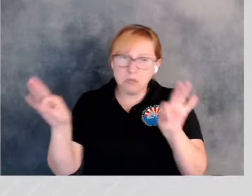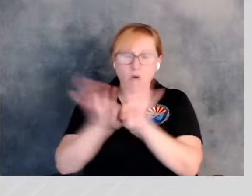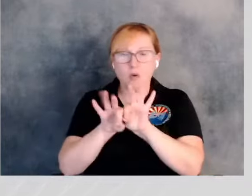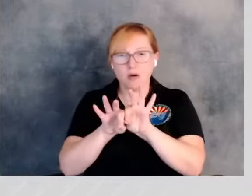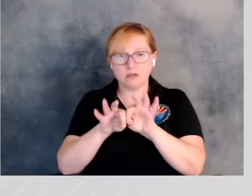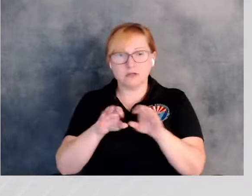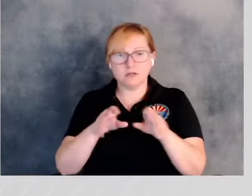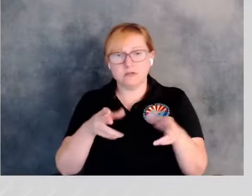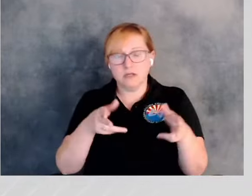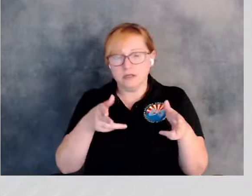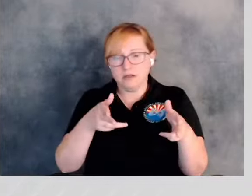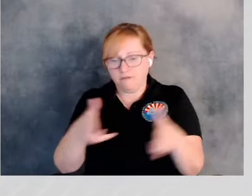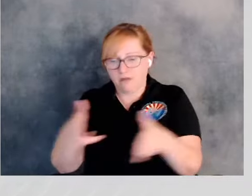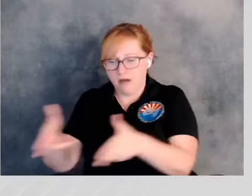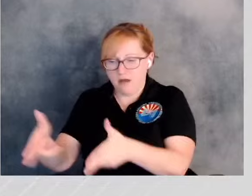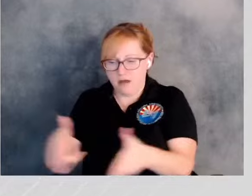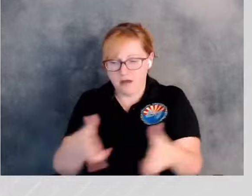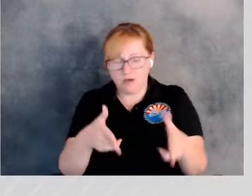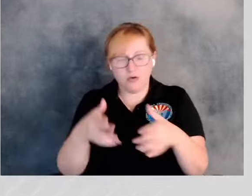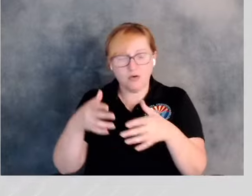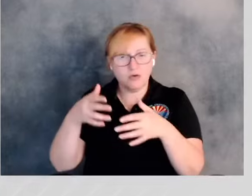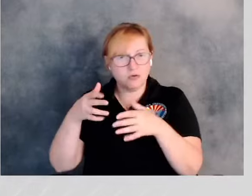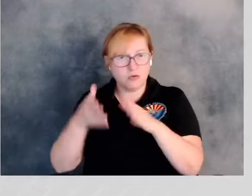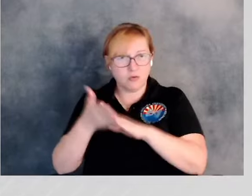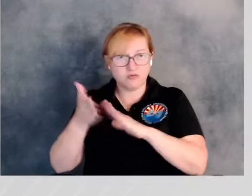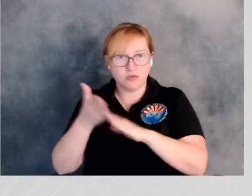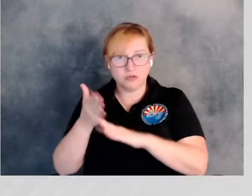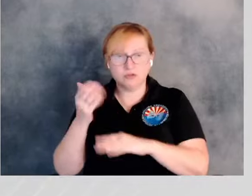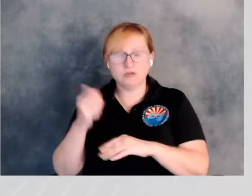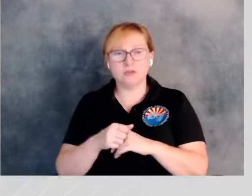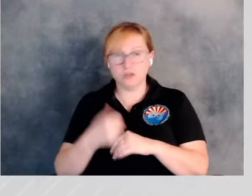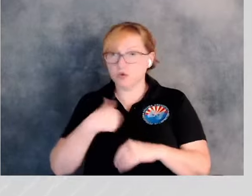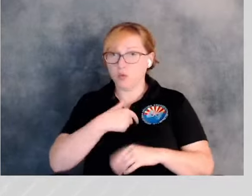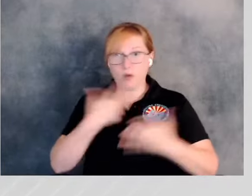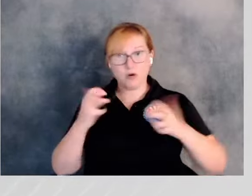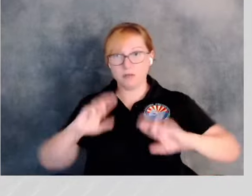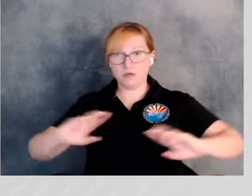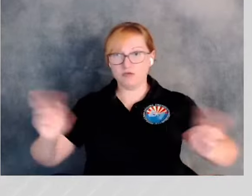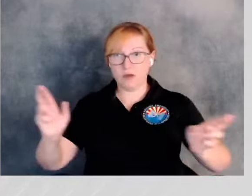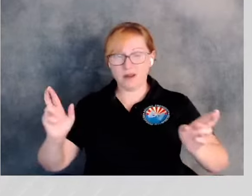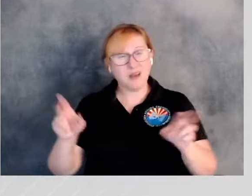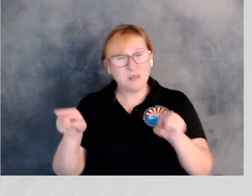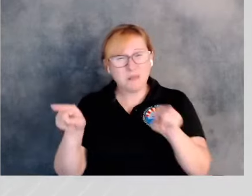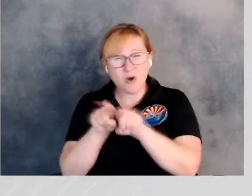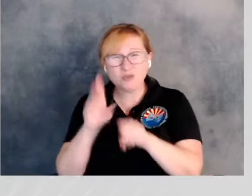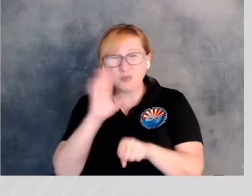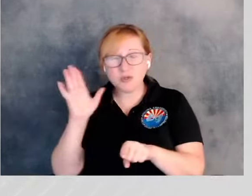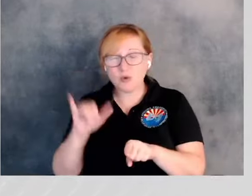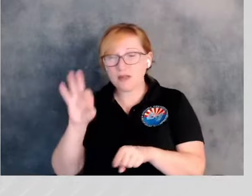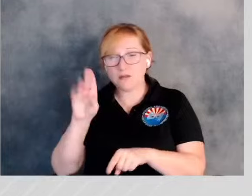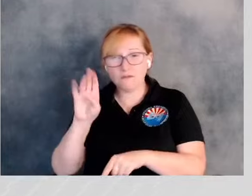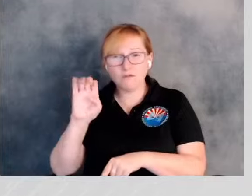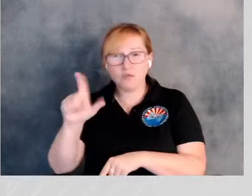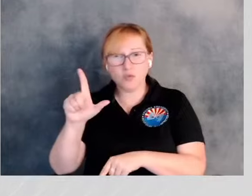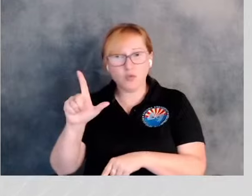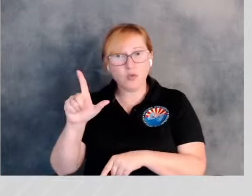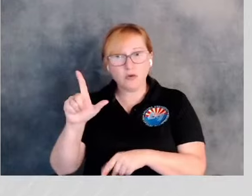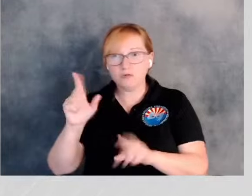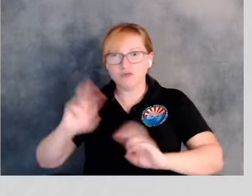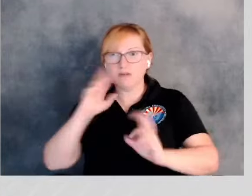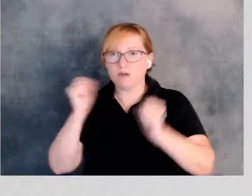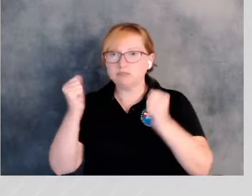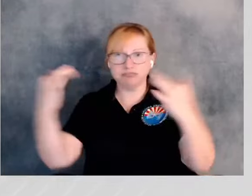to one, keep the fire where it was, but also, given the conditions of the fuels and the extreme nature of fire behavior potential,